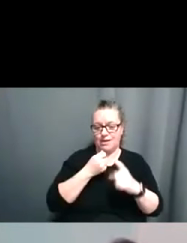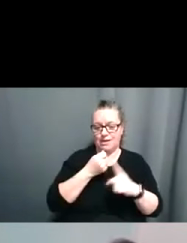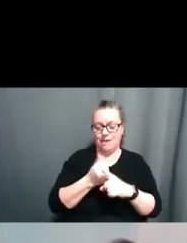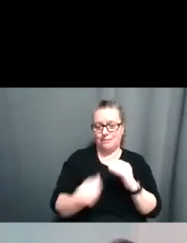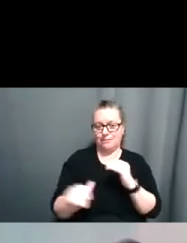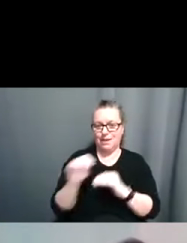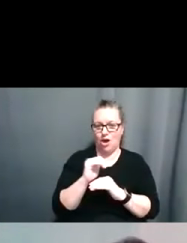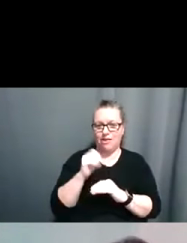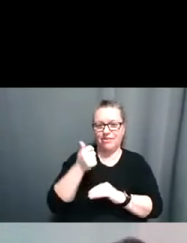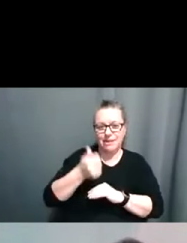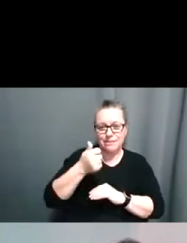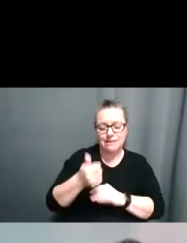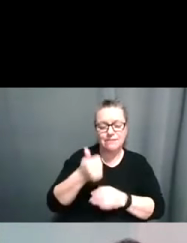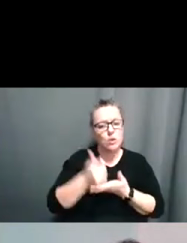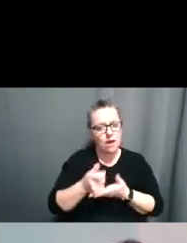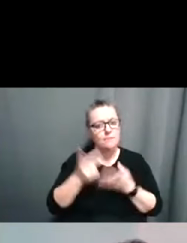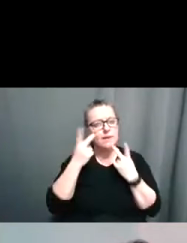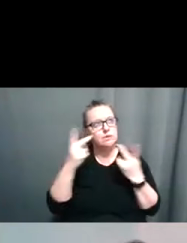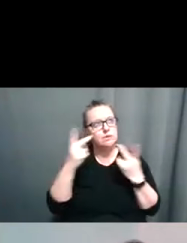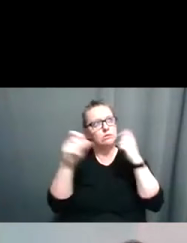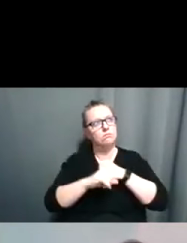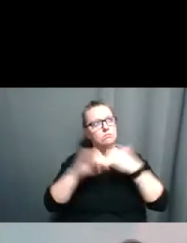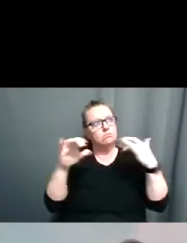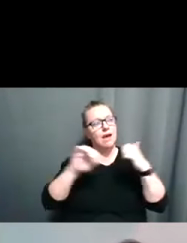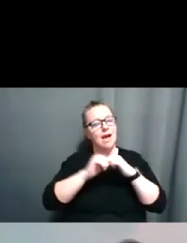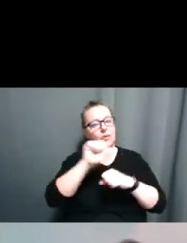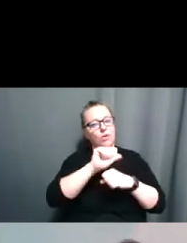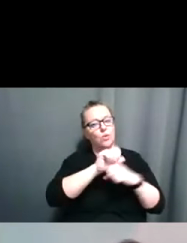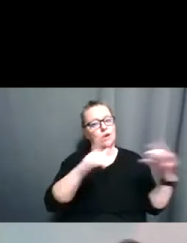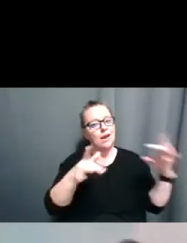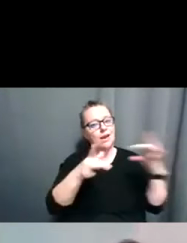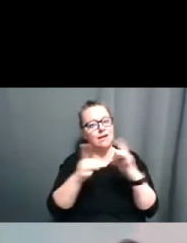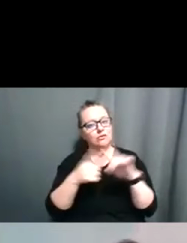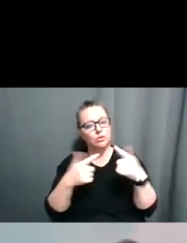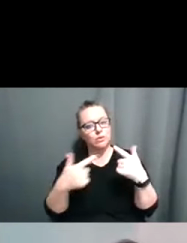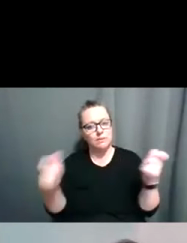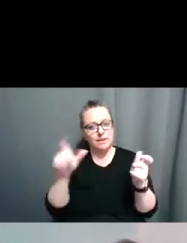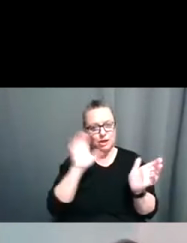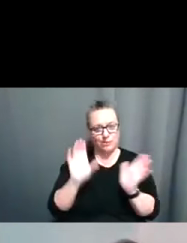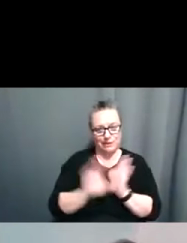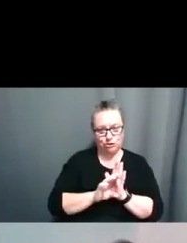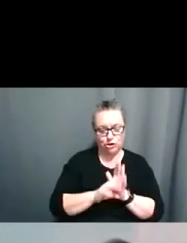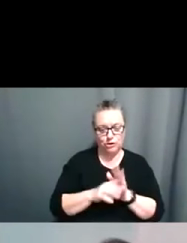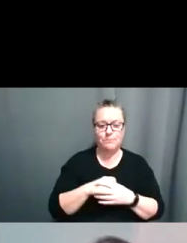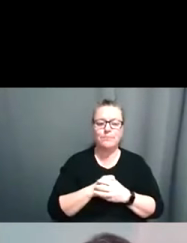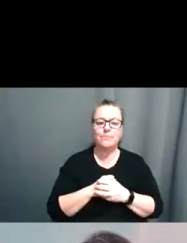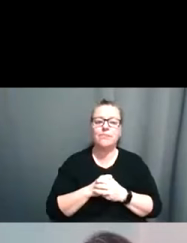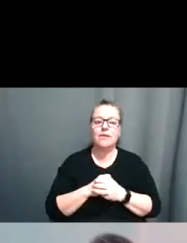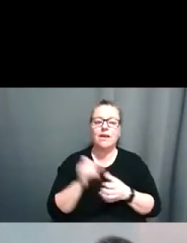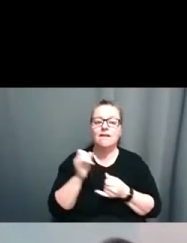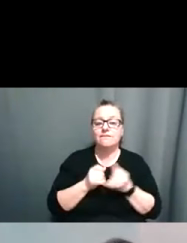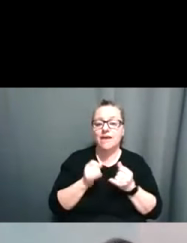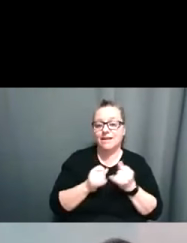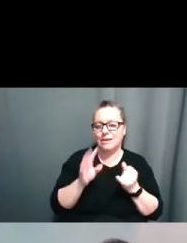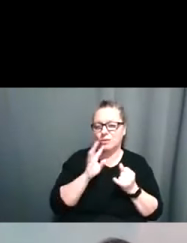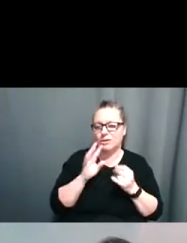themselves. So help them see how they and their work connect to the bigger picture. Finally, we're going to talk a lot about this in a